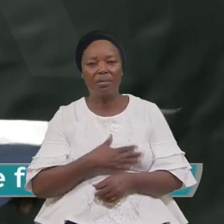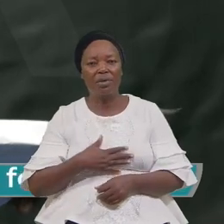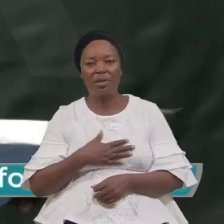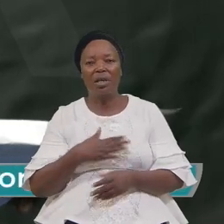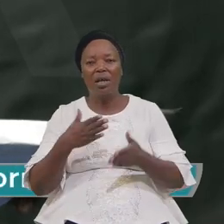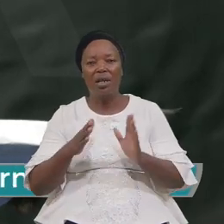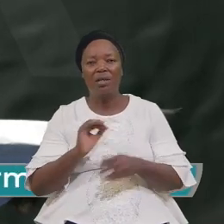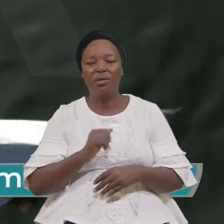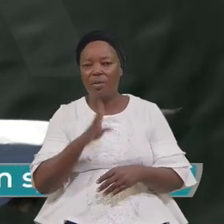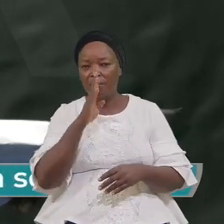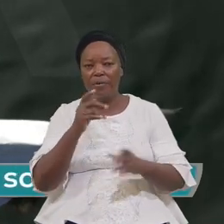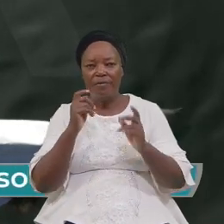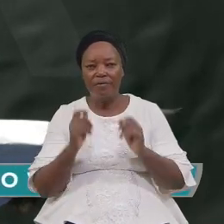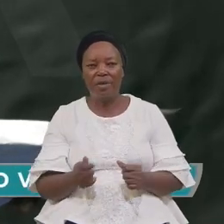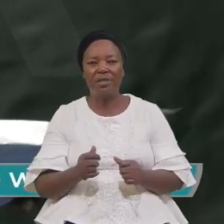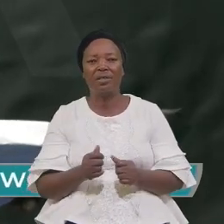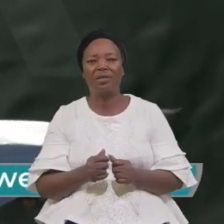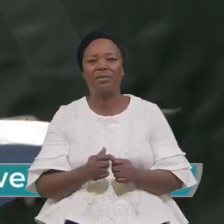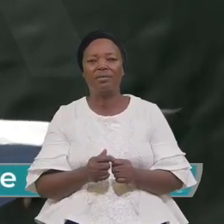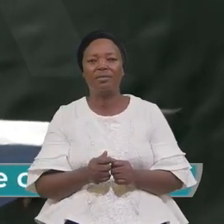increase our attention.